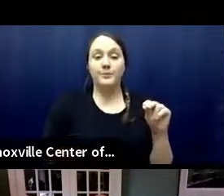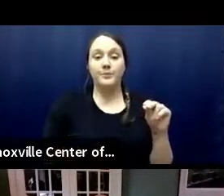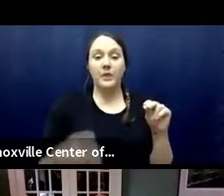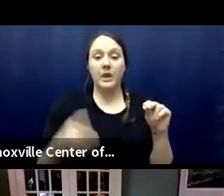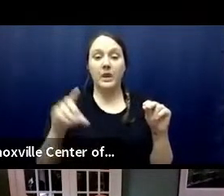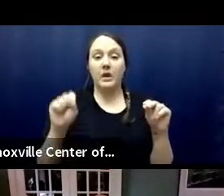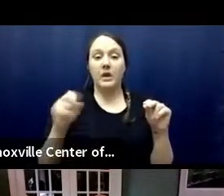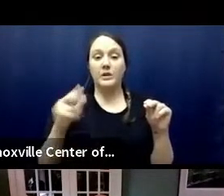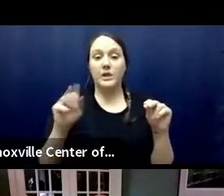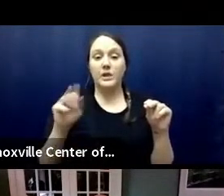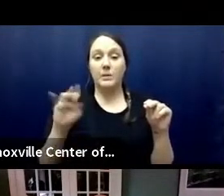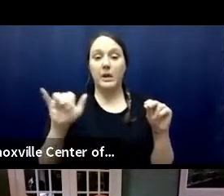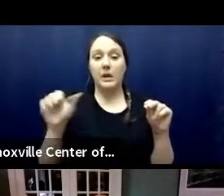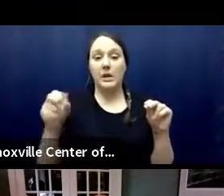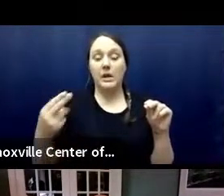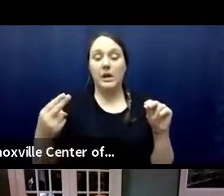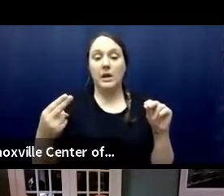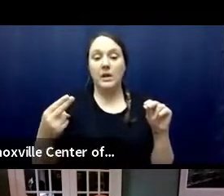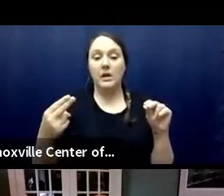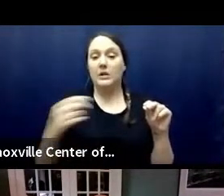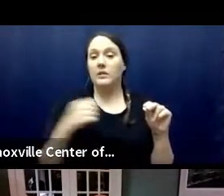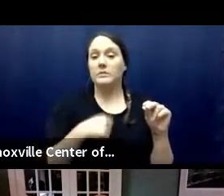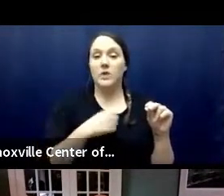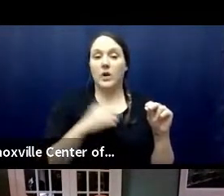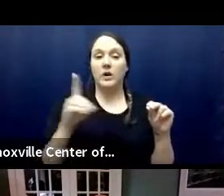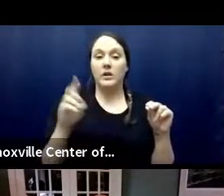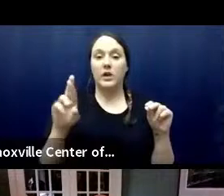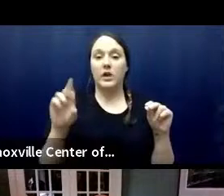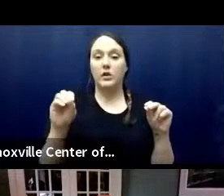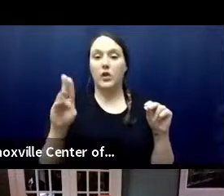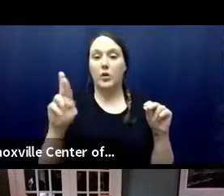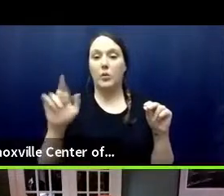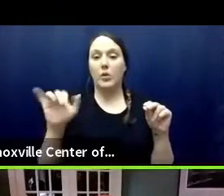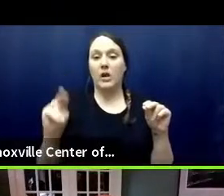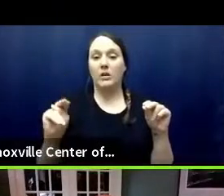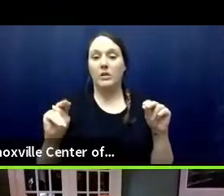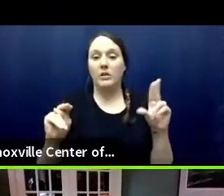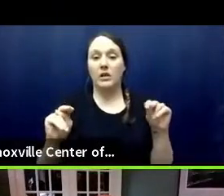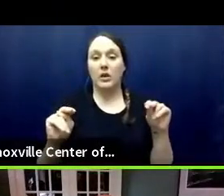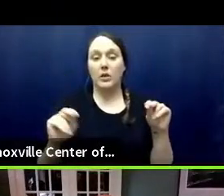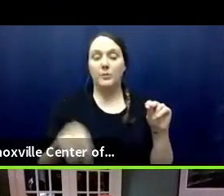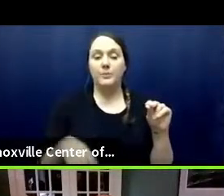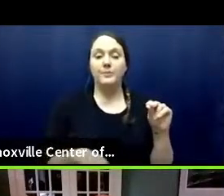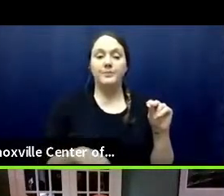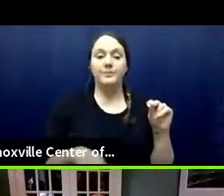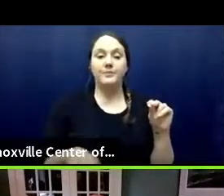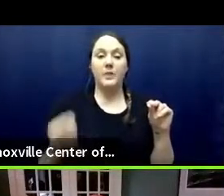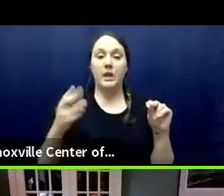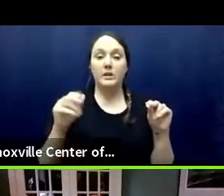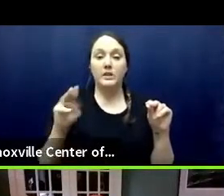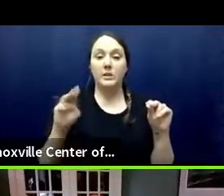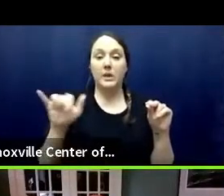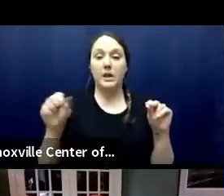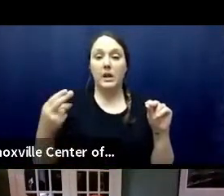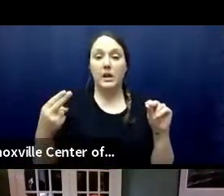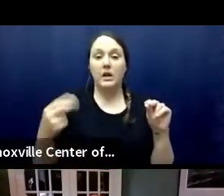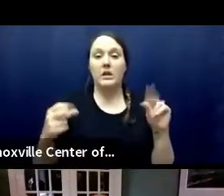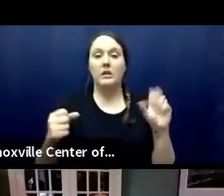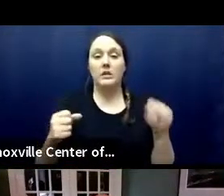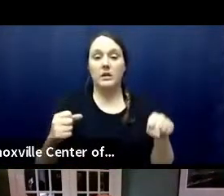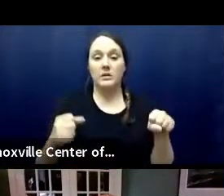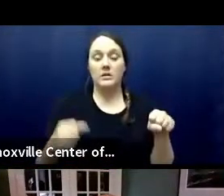Dr. Shamiyeh. Yes. Sorry, Dr. O'Brien. My bad. Dr. O'Brien, No. Dr. Shamiyeh,